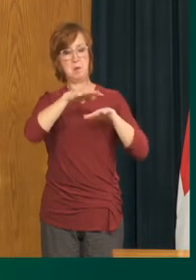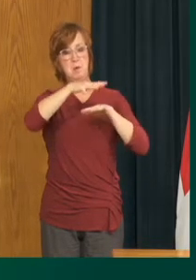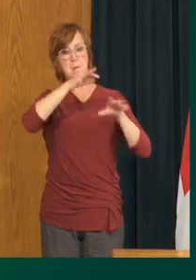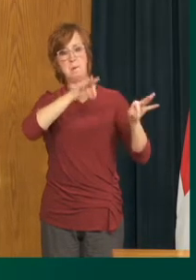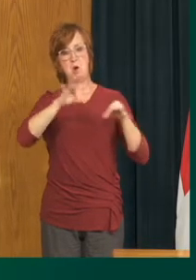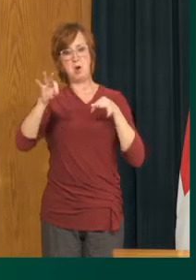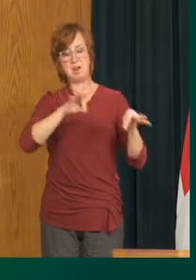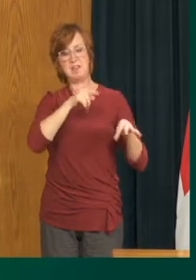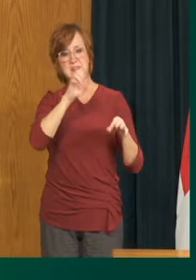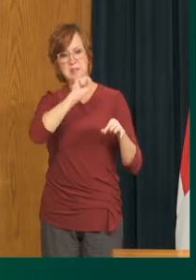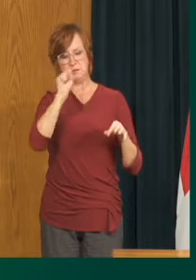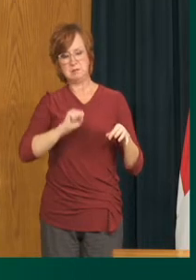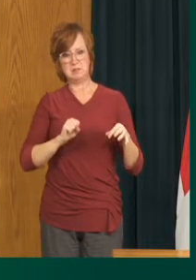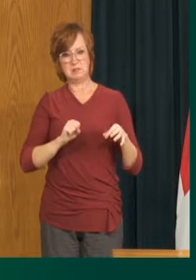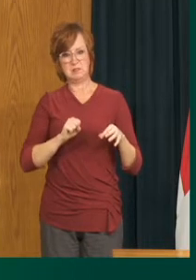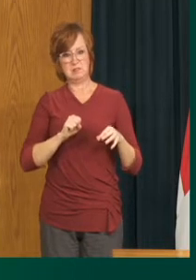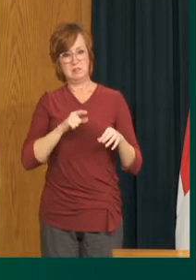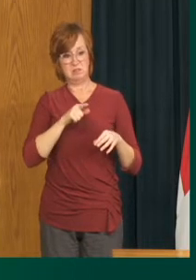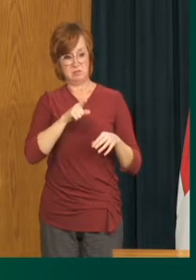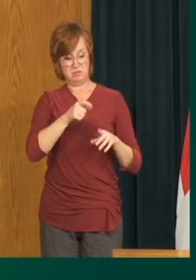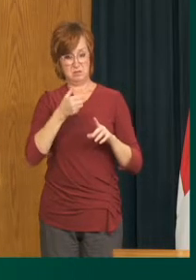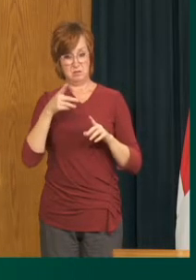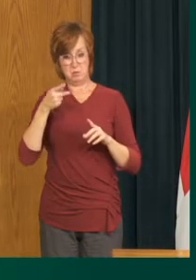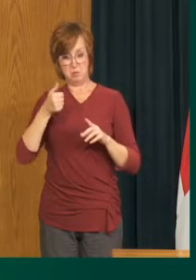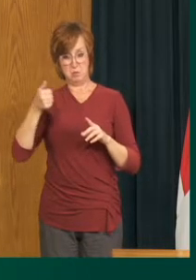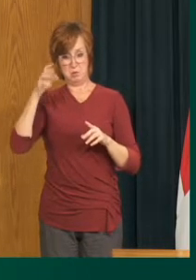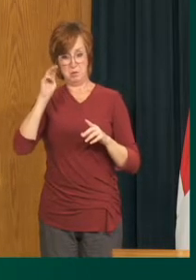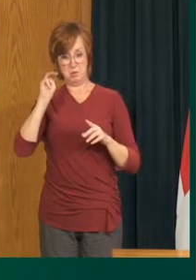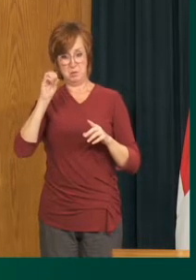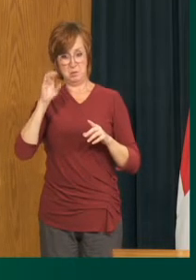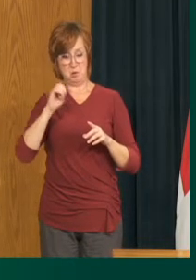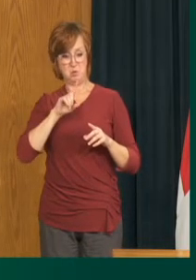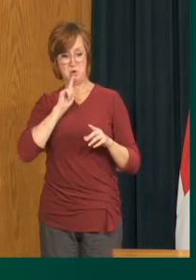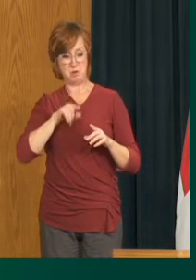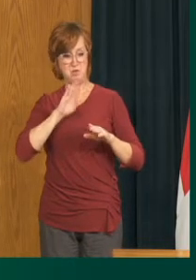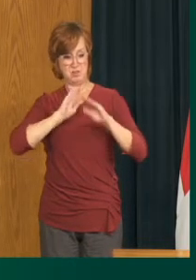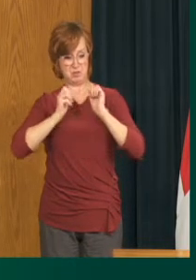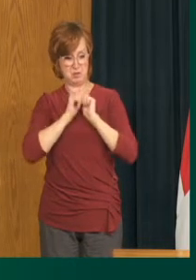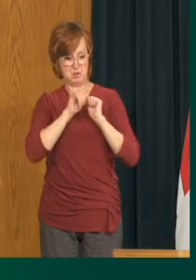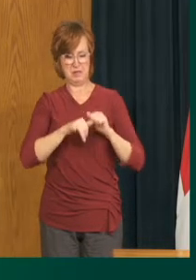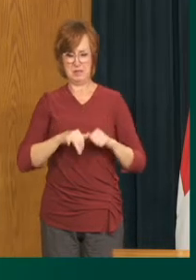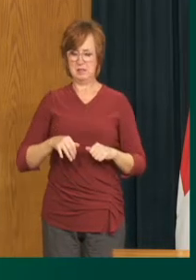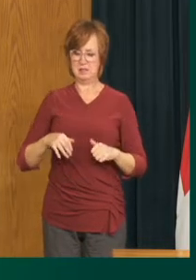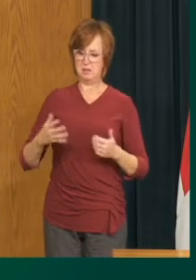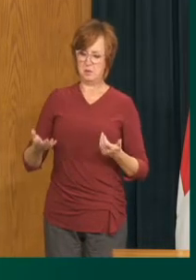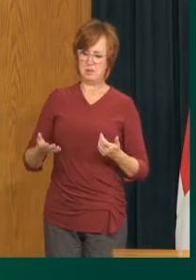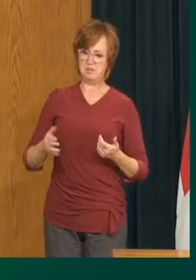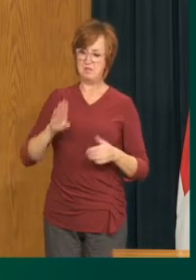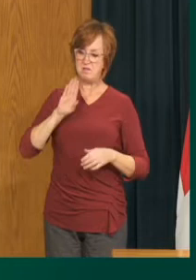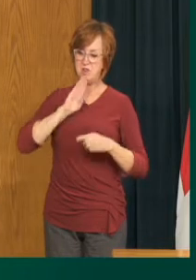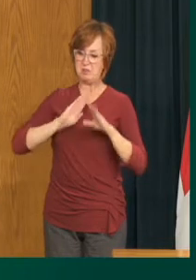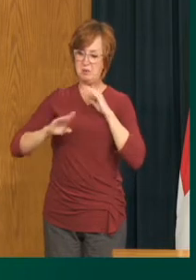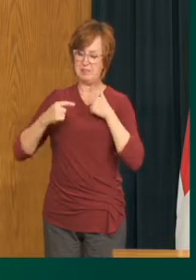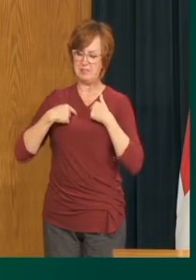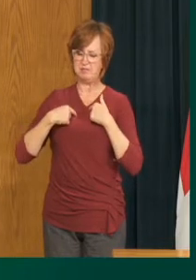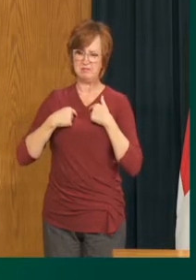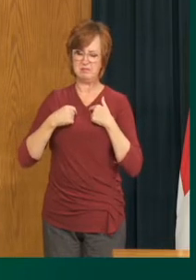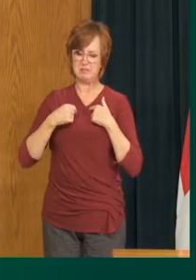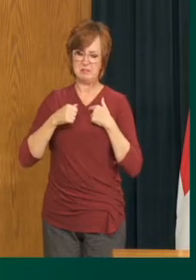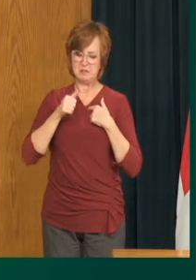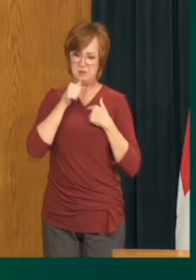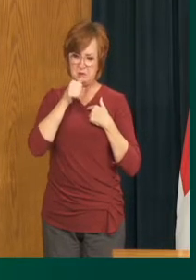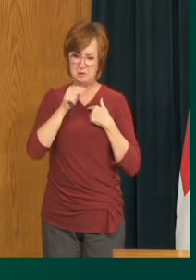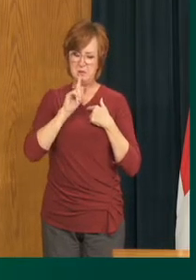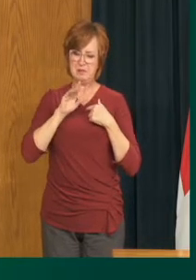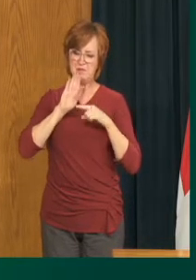and we're still seeing events like this taking place? I don't know, but I would say frustrating. It is disappointing that we,